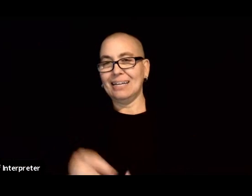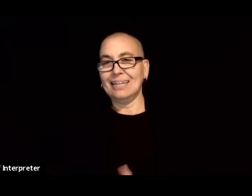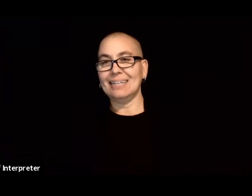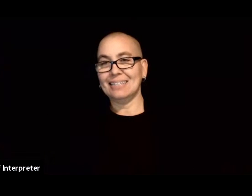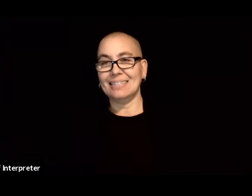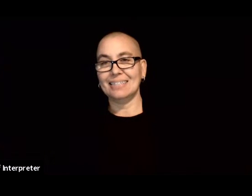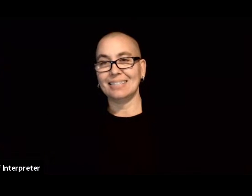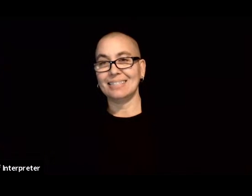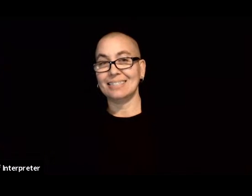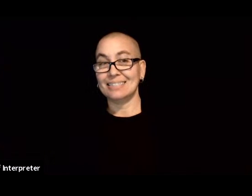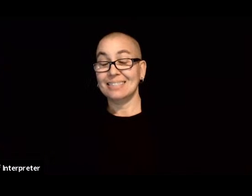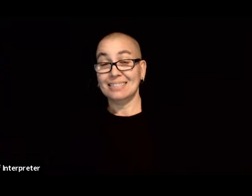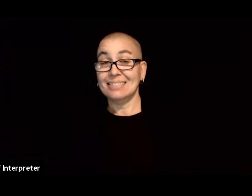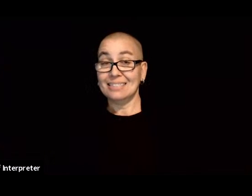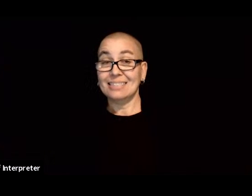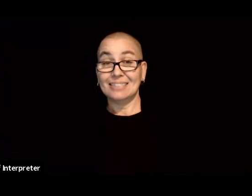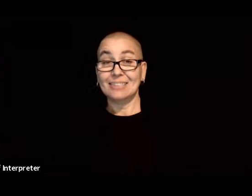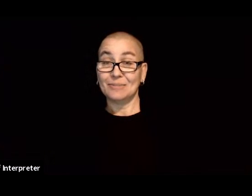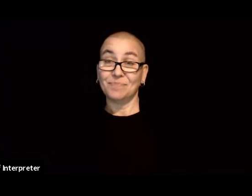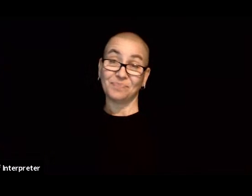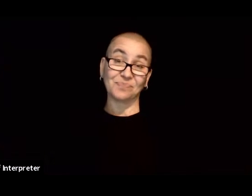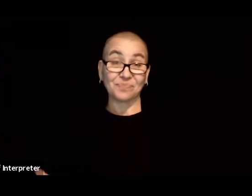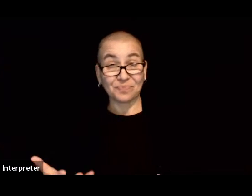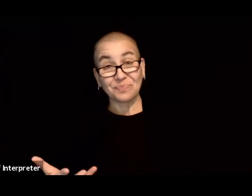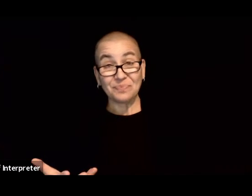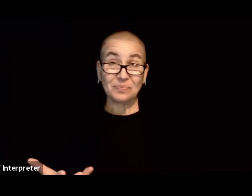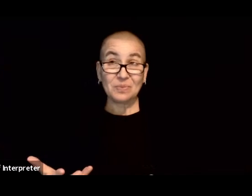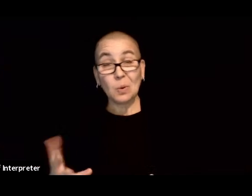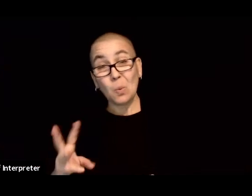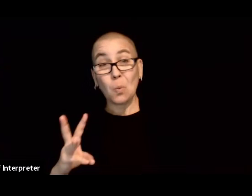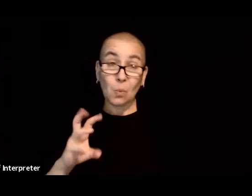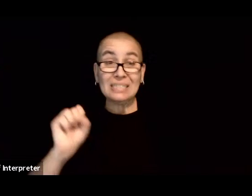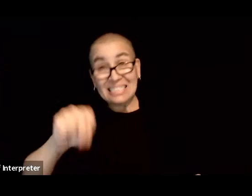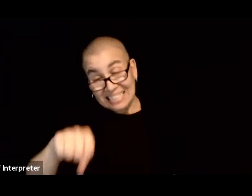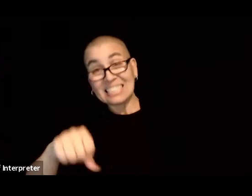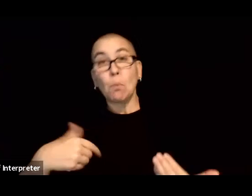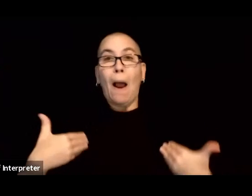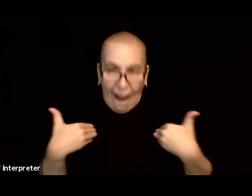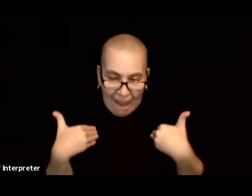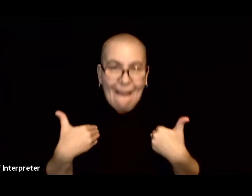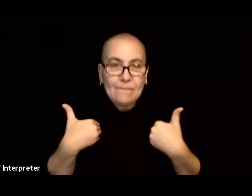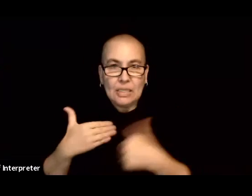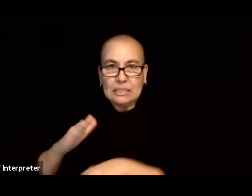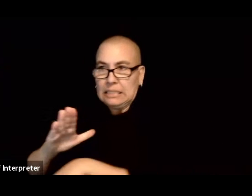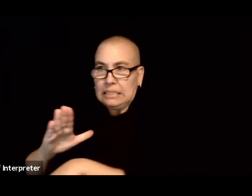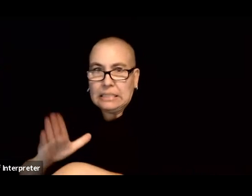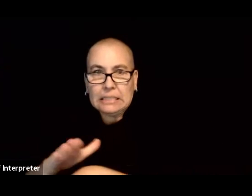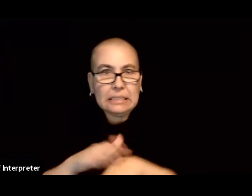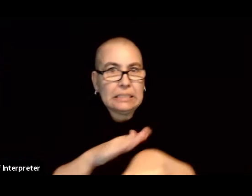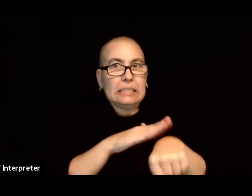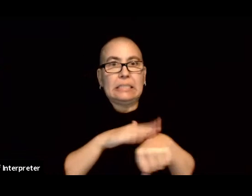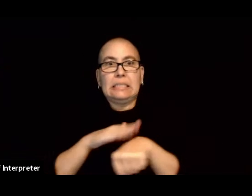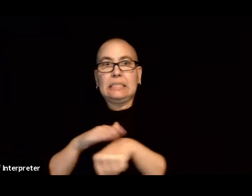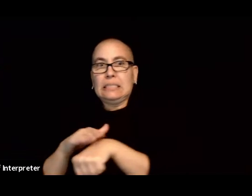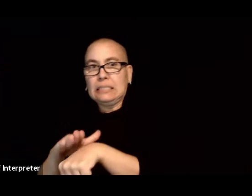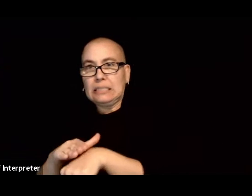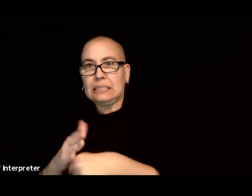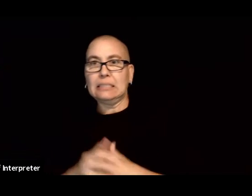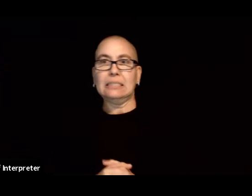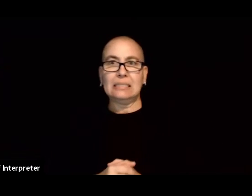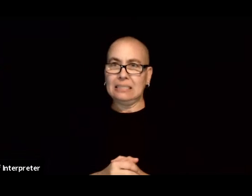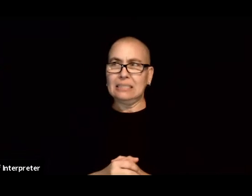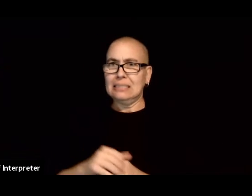risk thresholds. We're always learning from the experience of other states about so that the